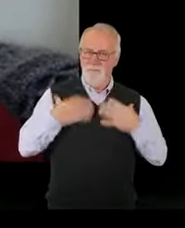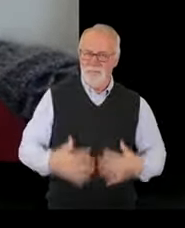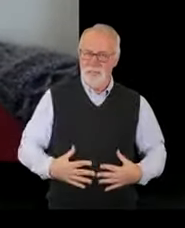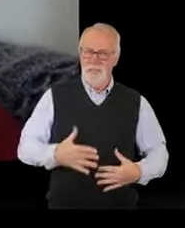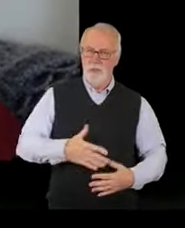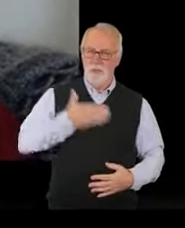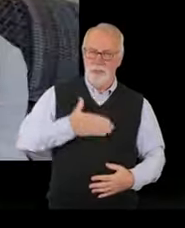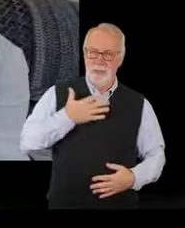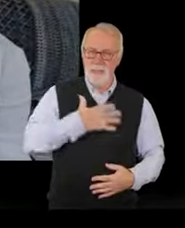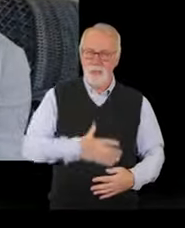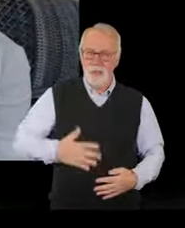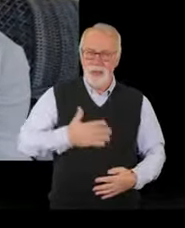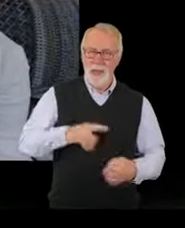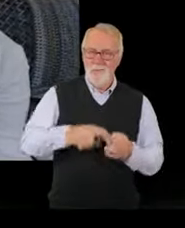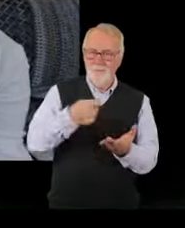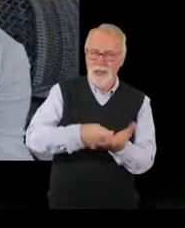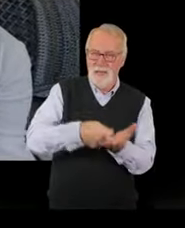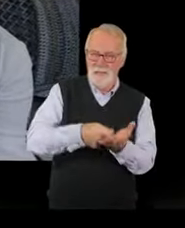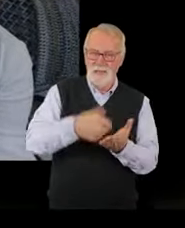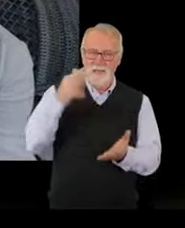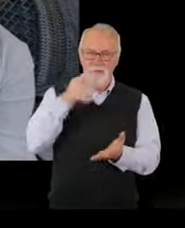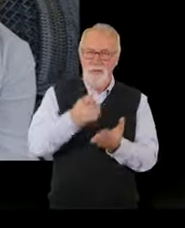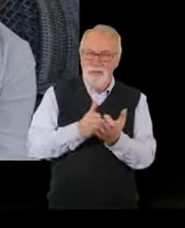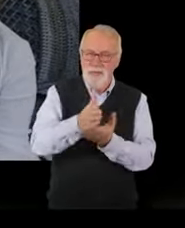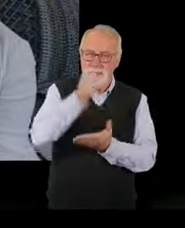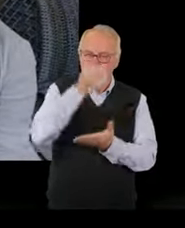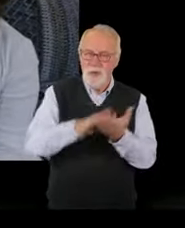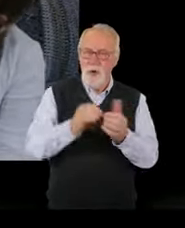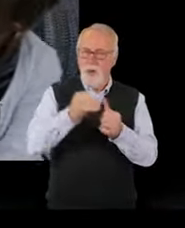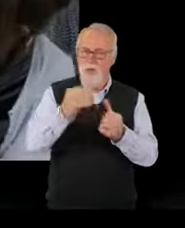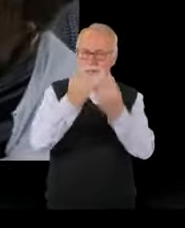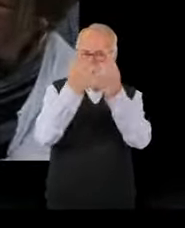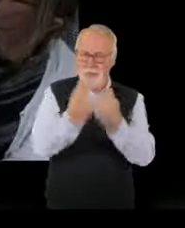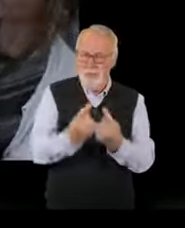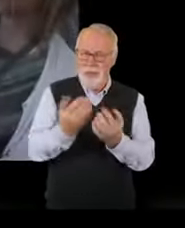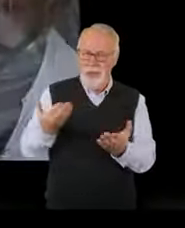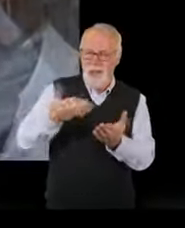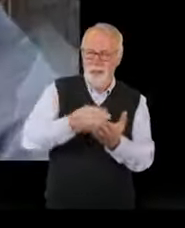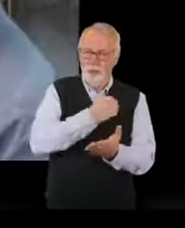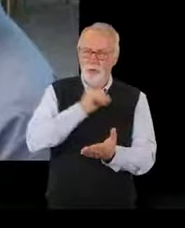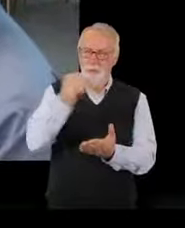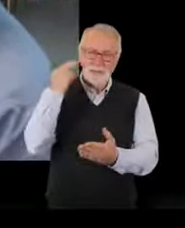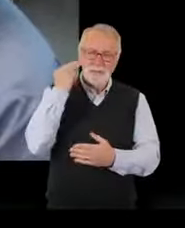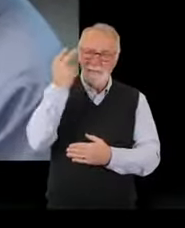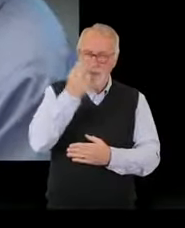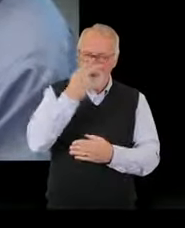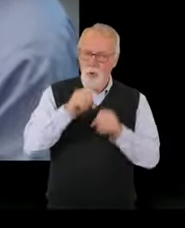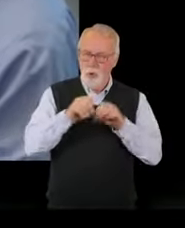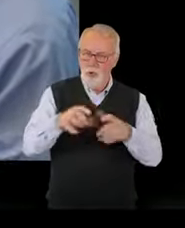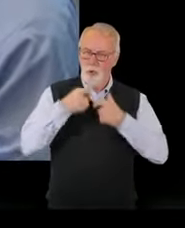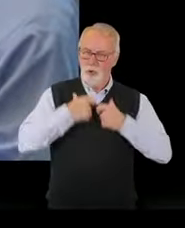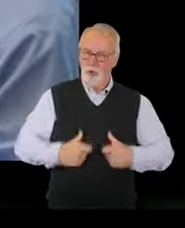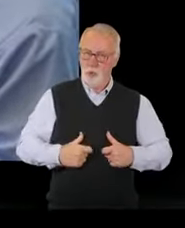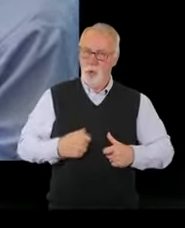aspects of your daily life, physically, socially, emotionally and financially. If you are experiencing